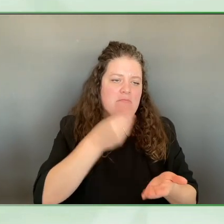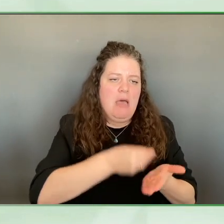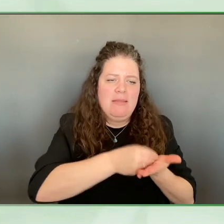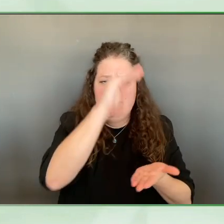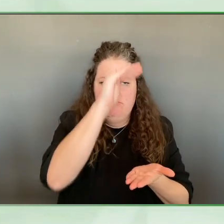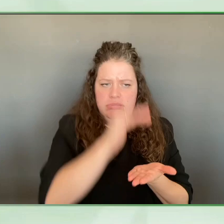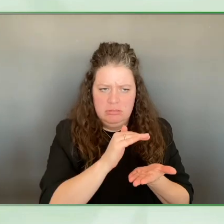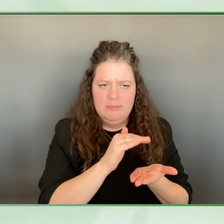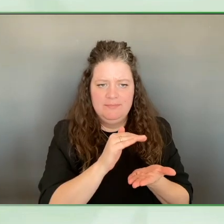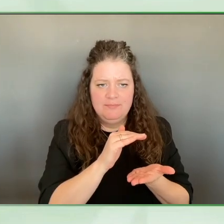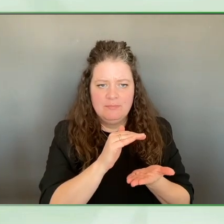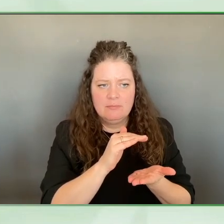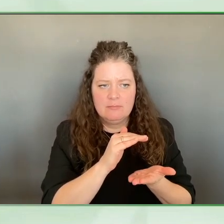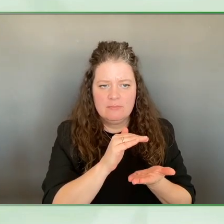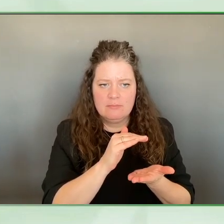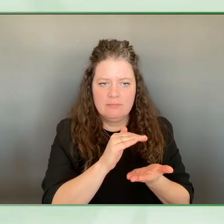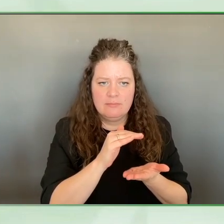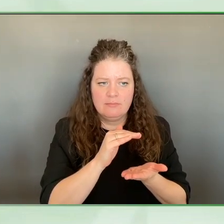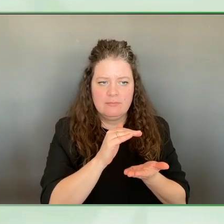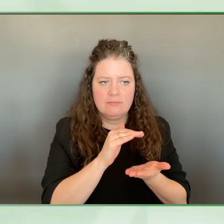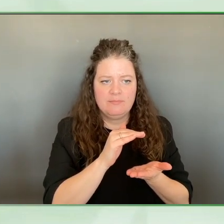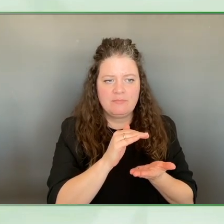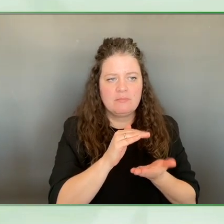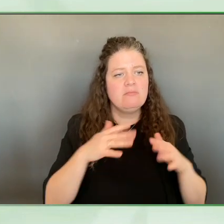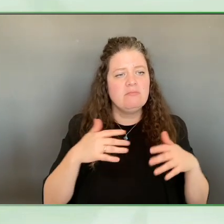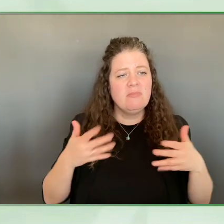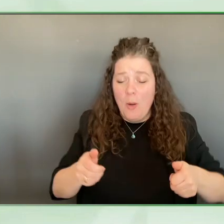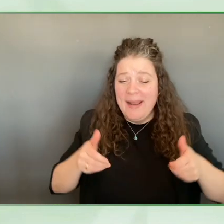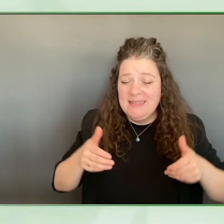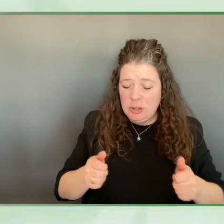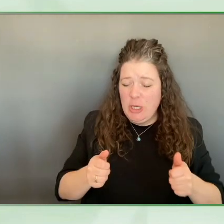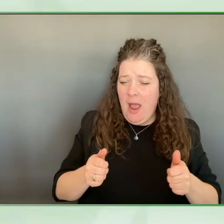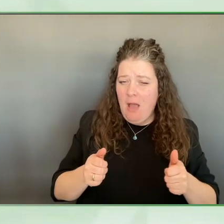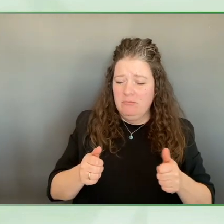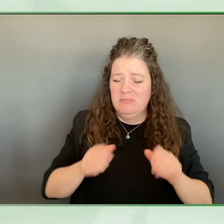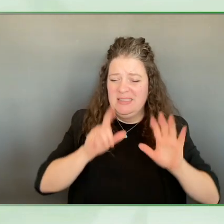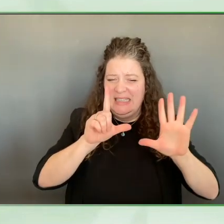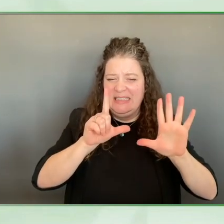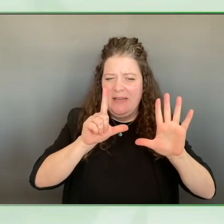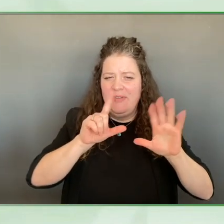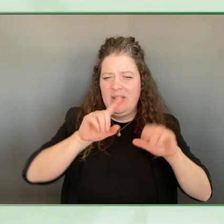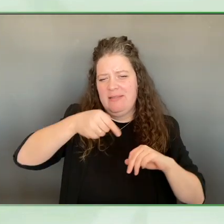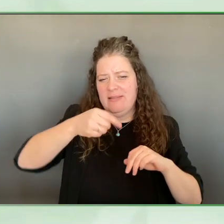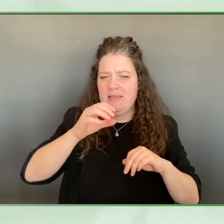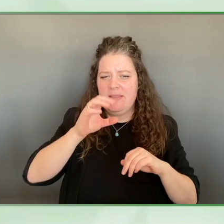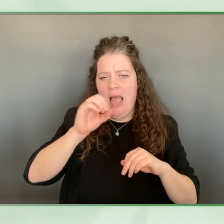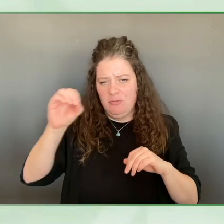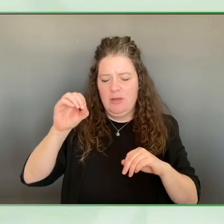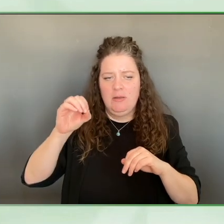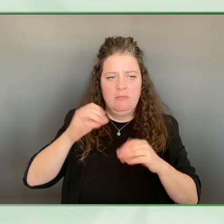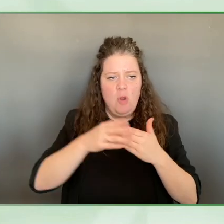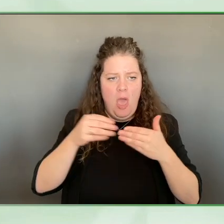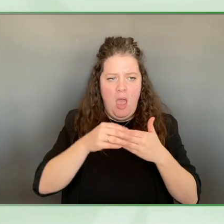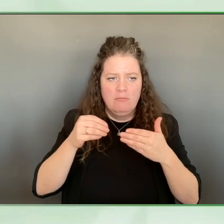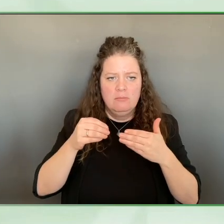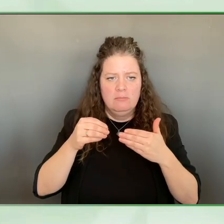say, a $700 wheelchair that lasts for 5 years than giving a $200, $300 wheelchair that lasts only for 6 months or 10